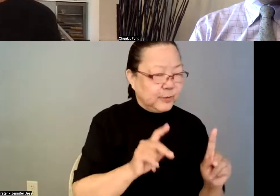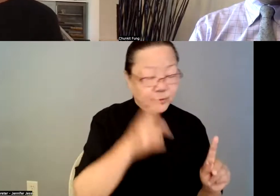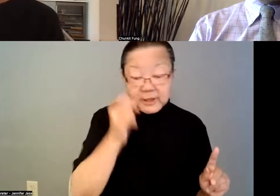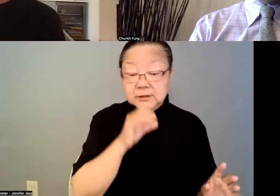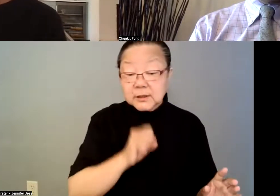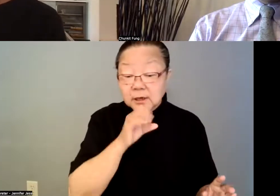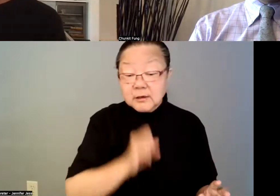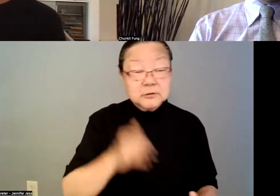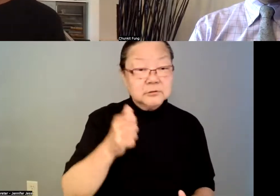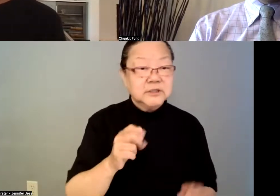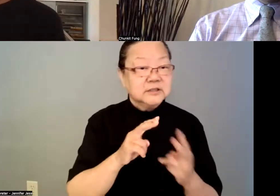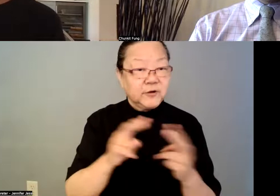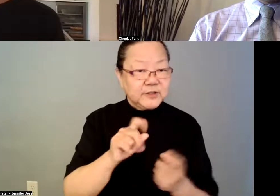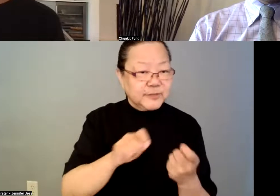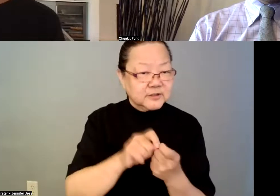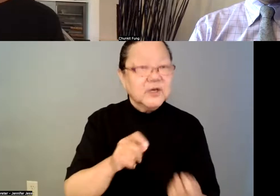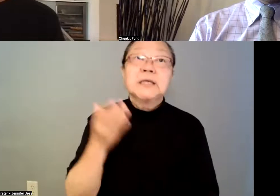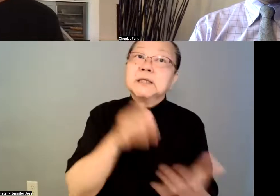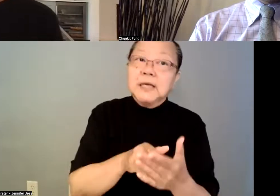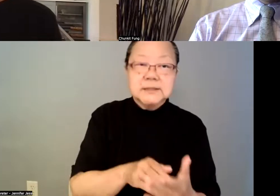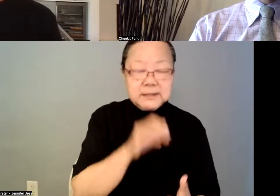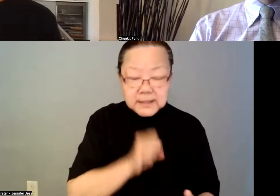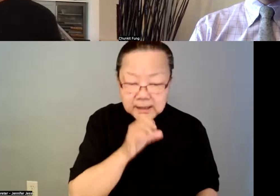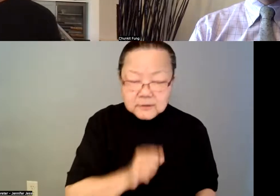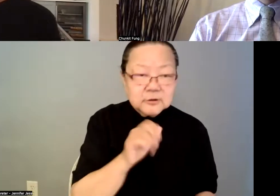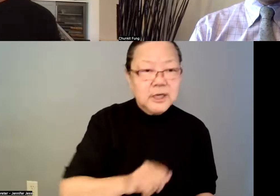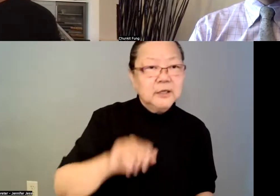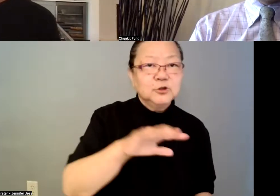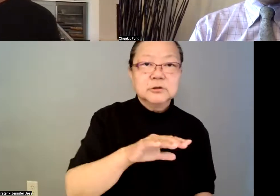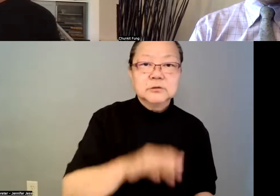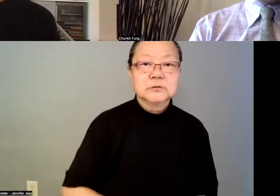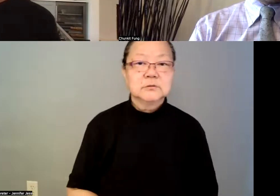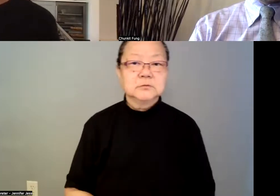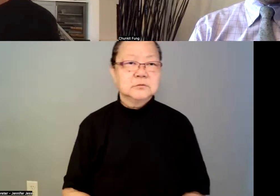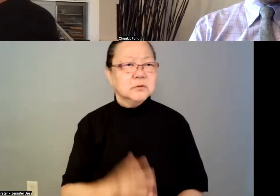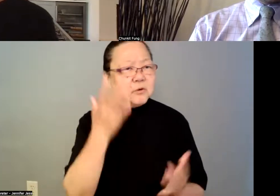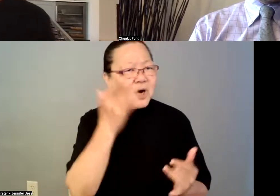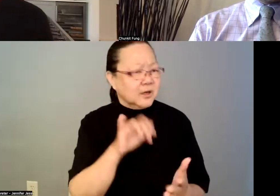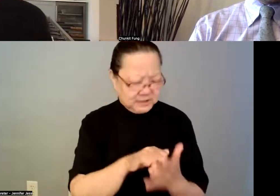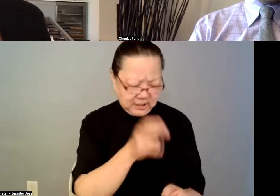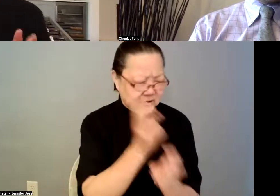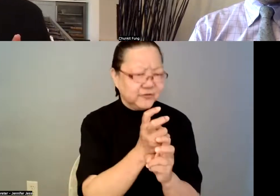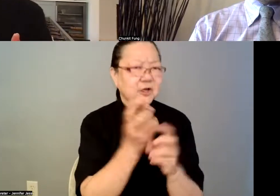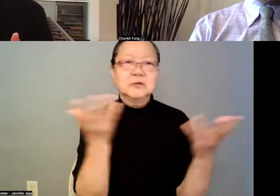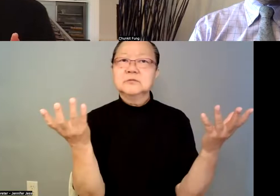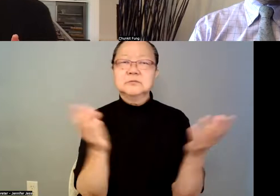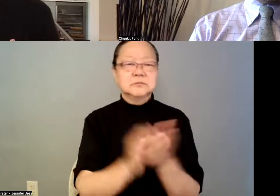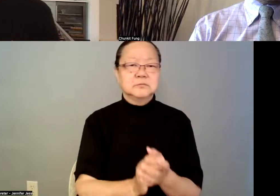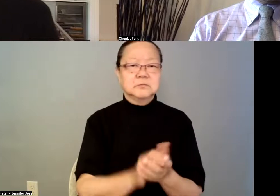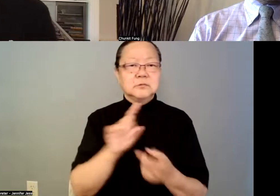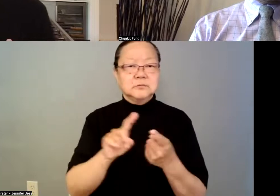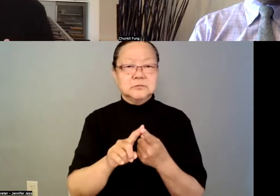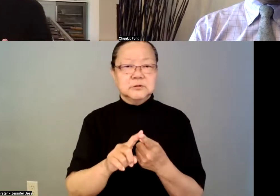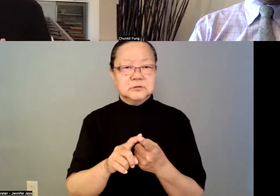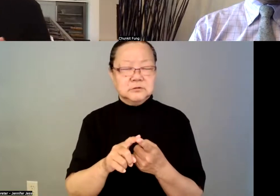it's been so specifically against our elders, I think, is also like what is so difficult. I mean, again, Laguna Woods, when you attack a